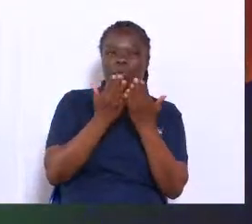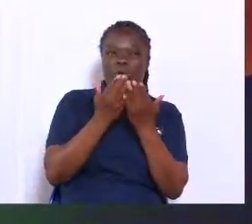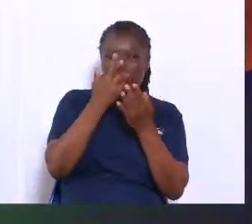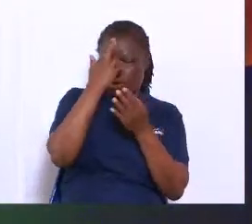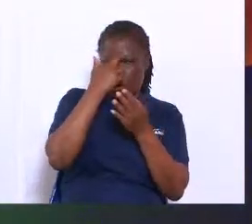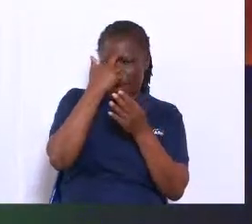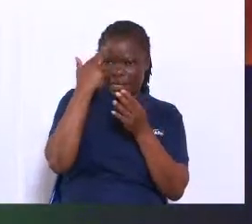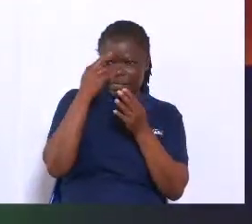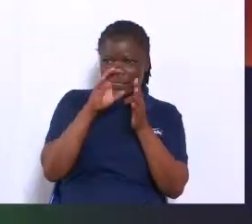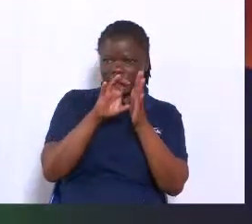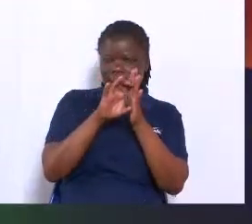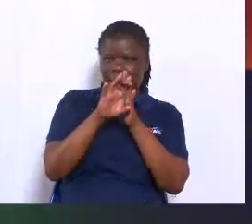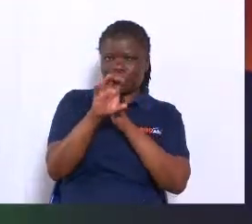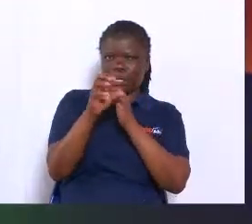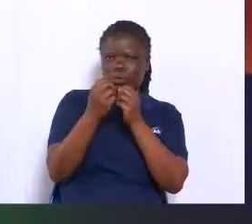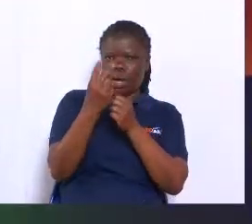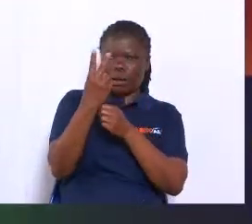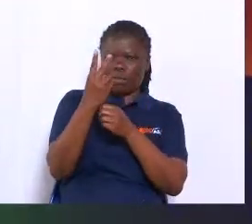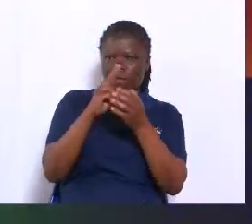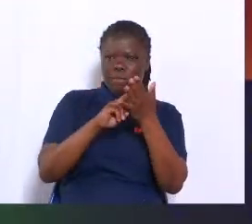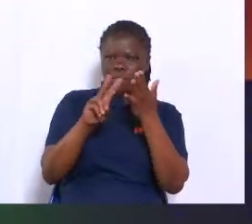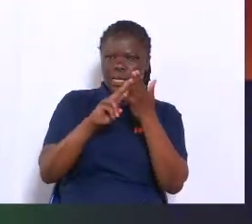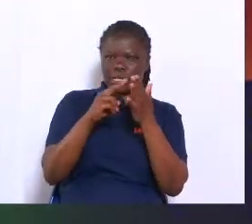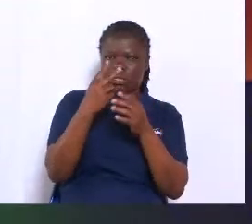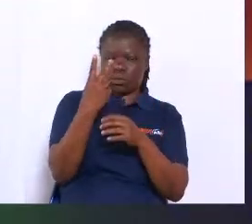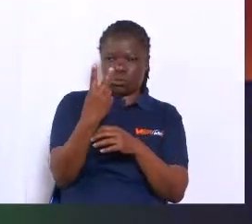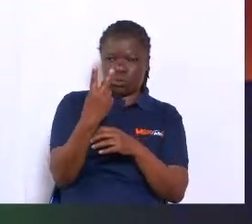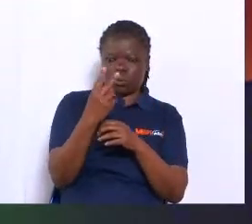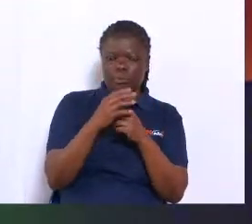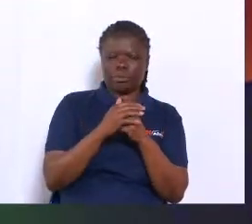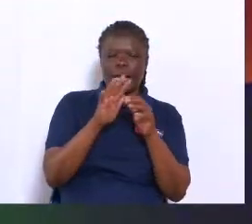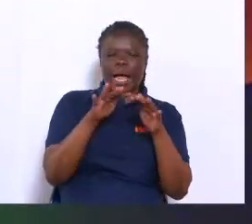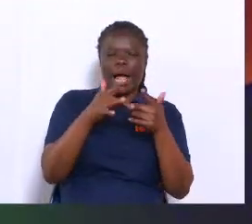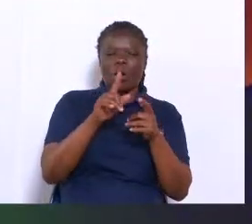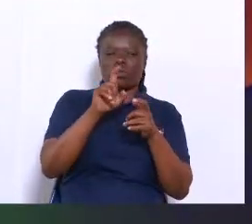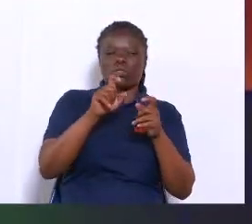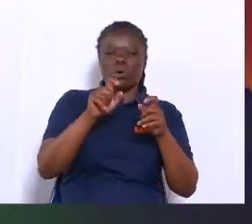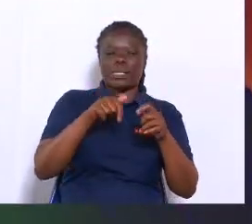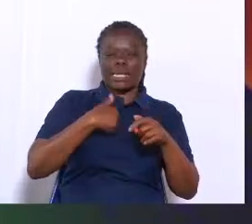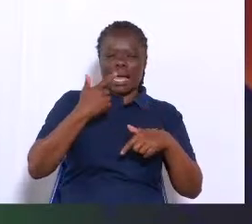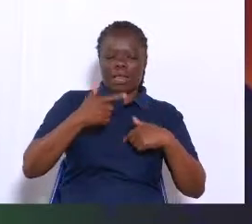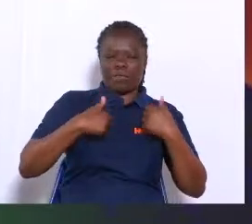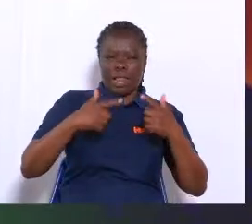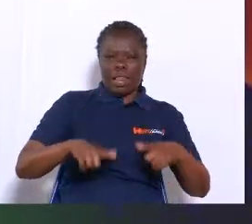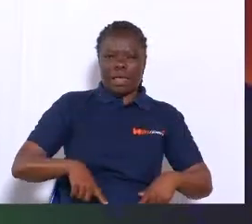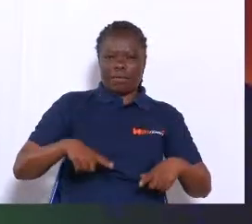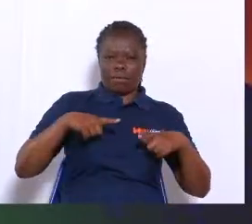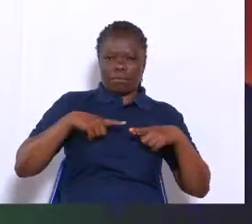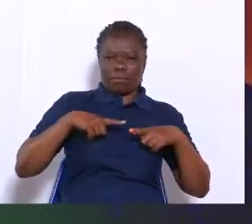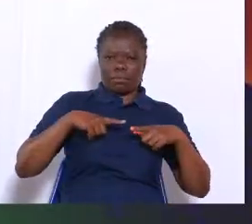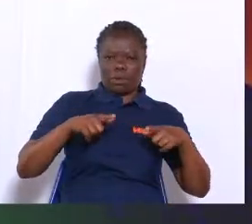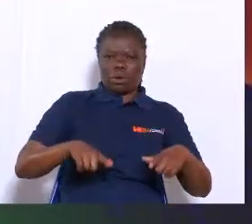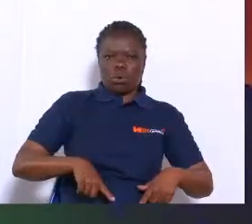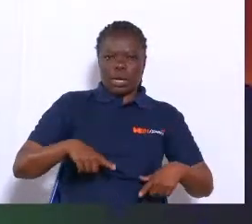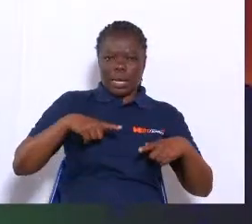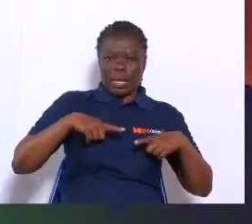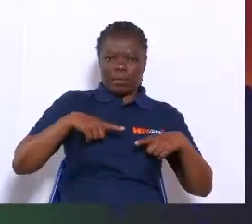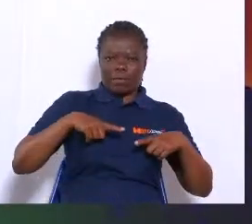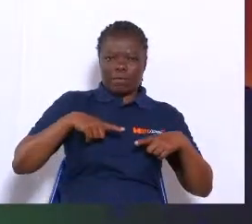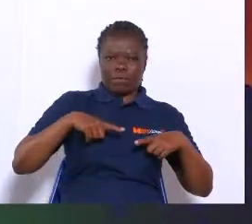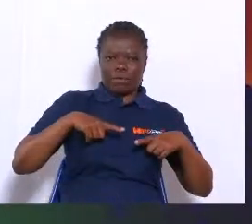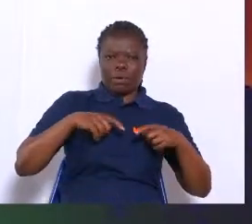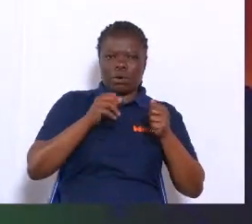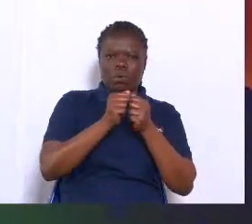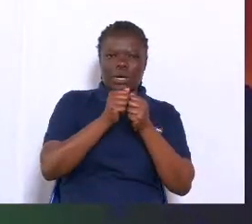verse 2. How then shall we live? We shall live with our minds saturated with the Word of